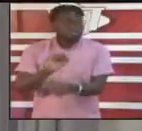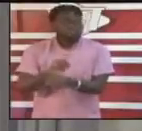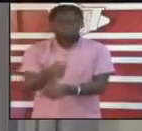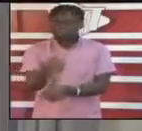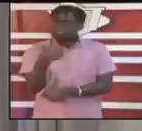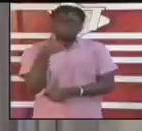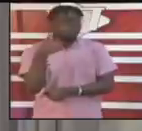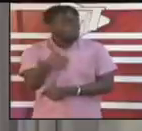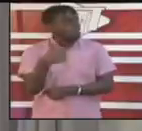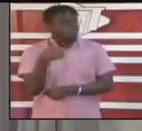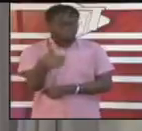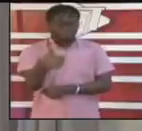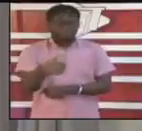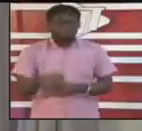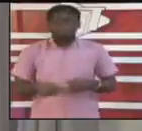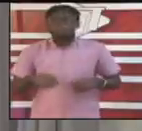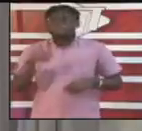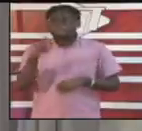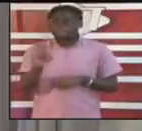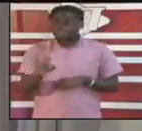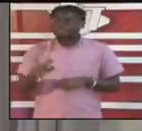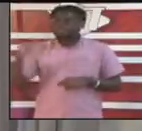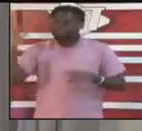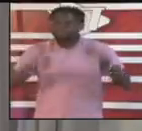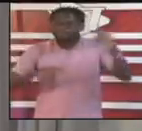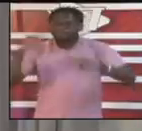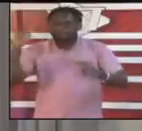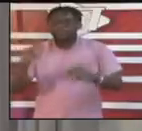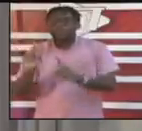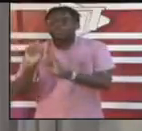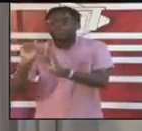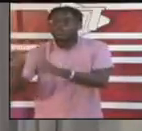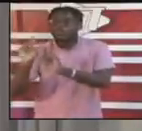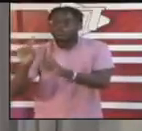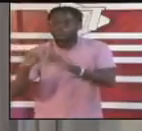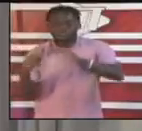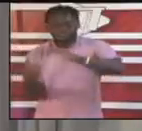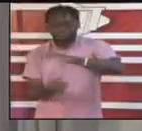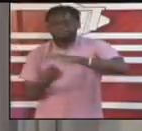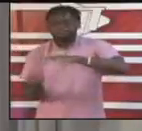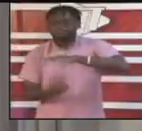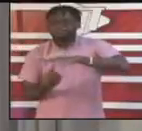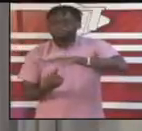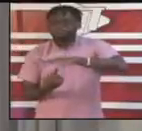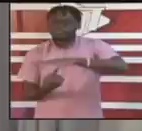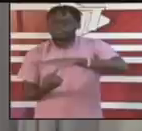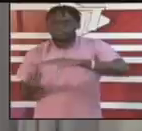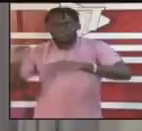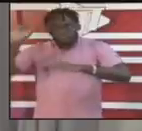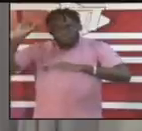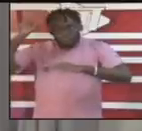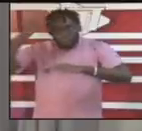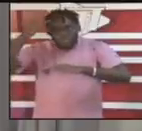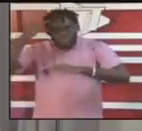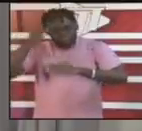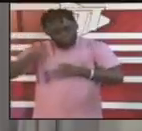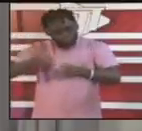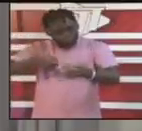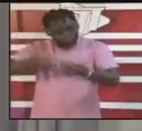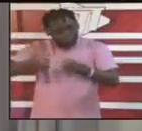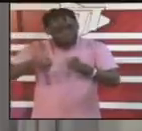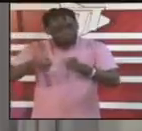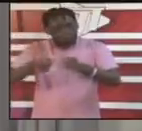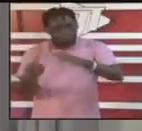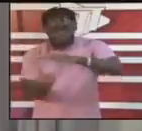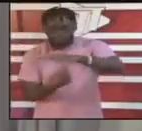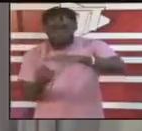or under the management of the state if they are being held in a hotel or other facility